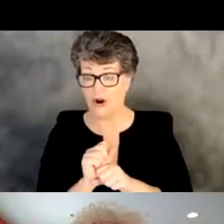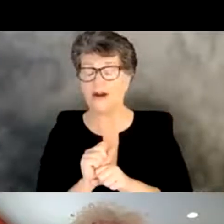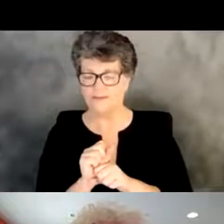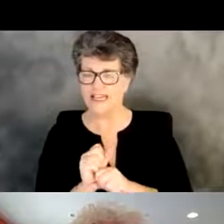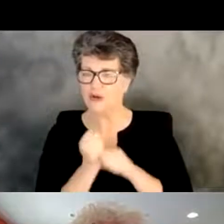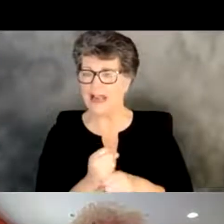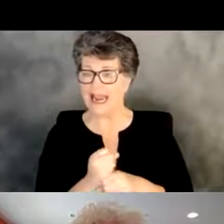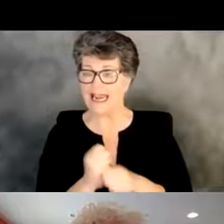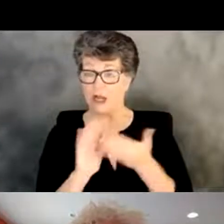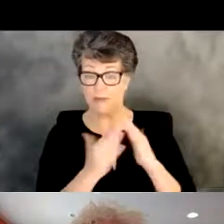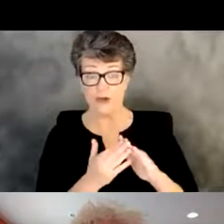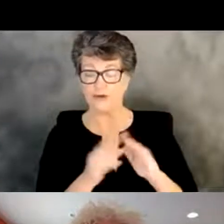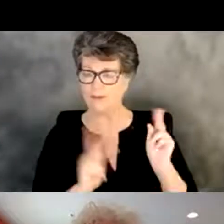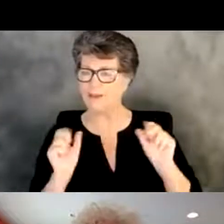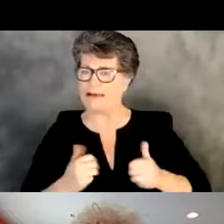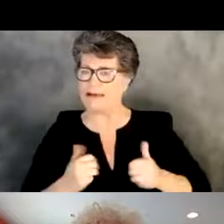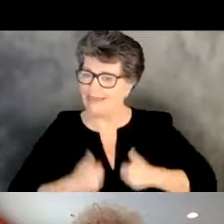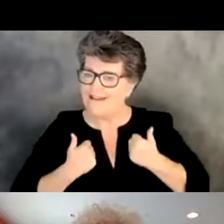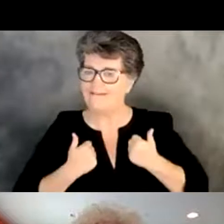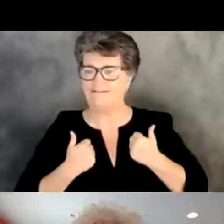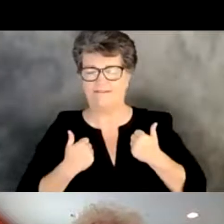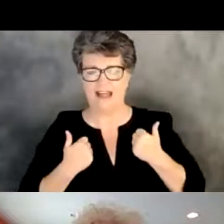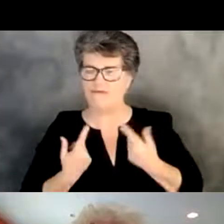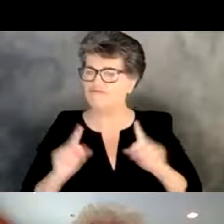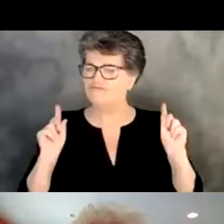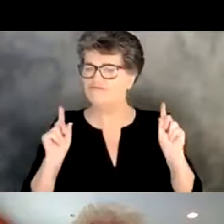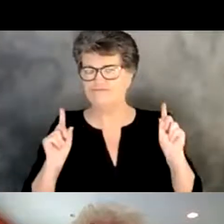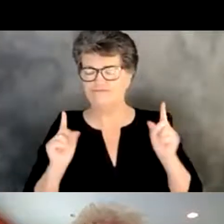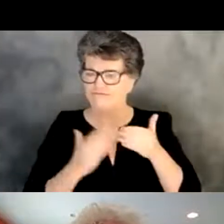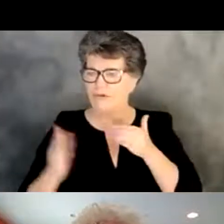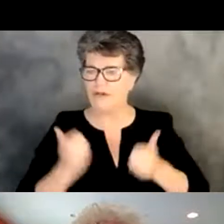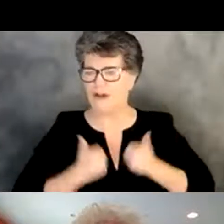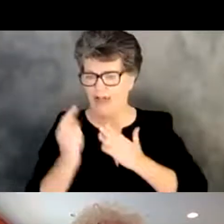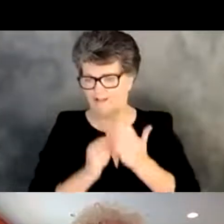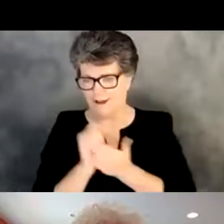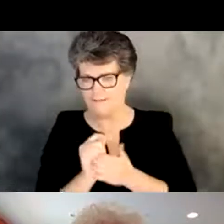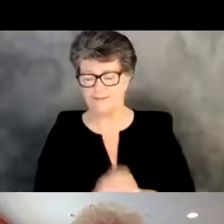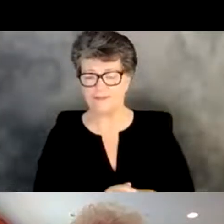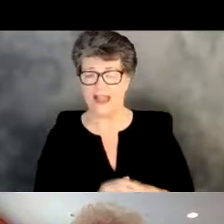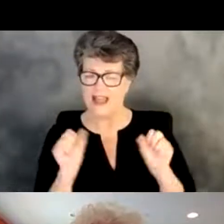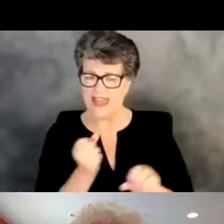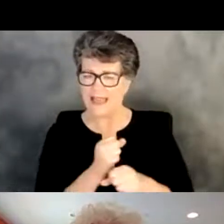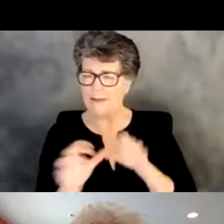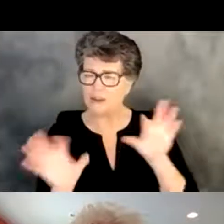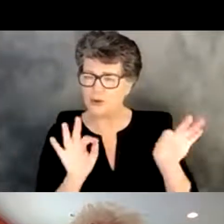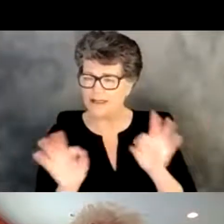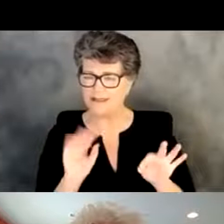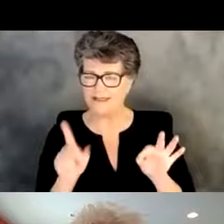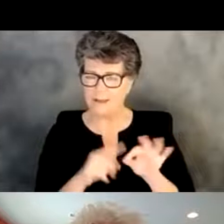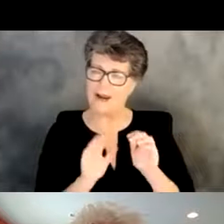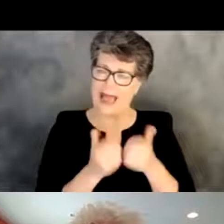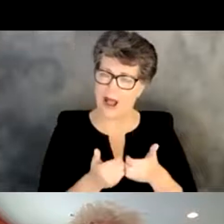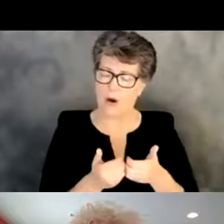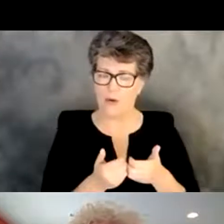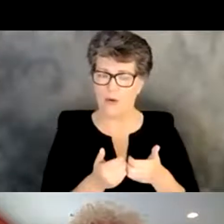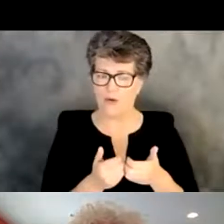livable communities that people can live in throughout their lifetime, and that they can make choices about how they